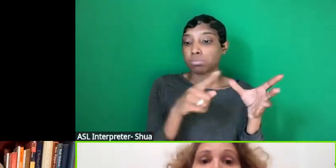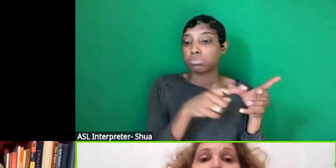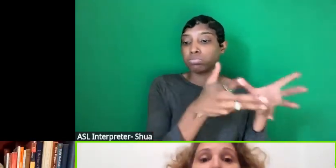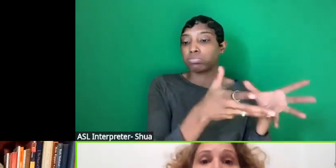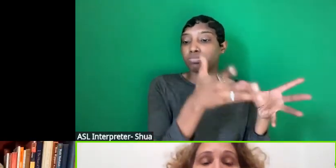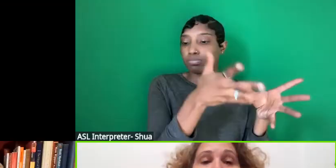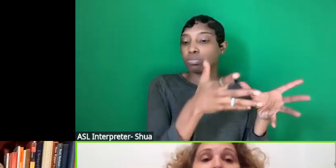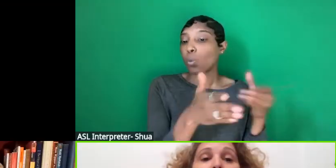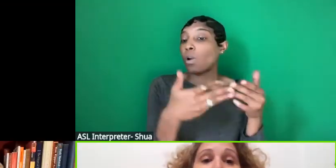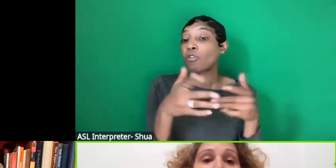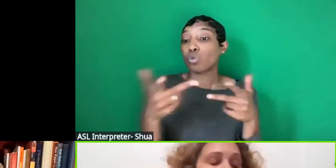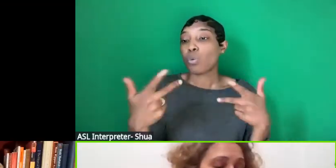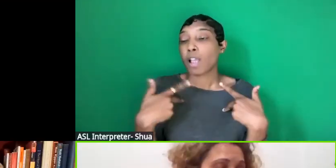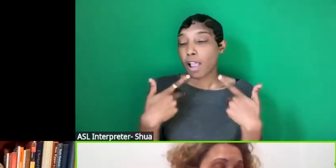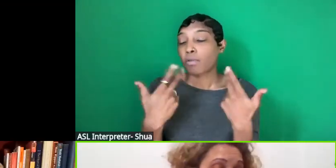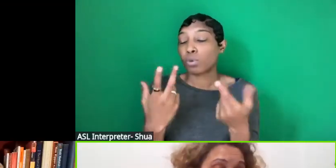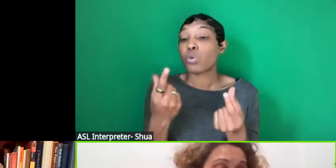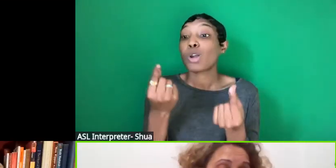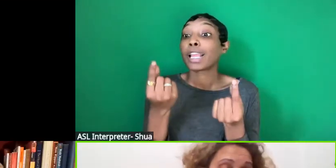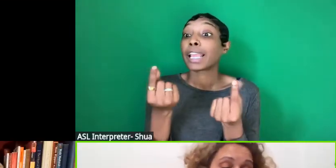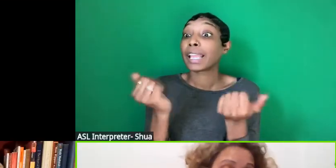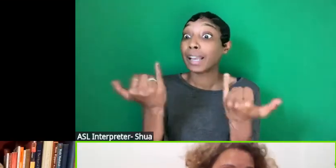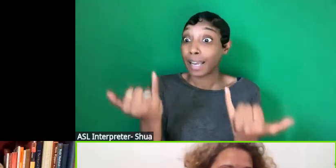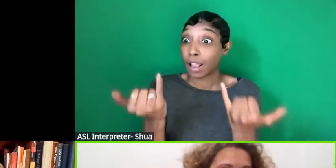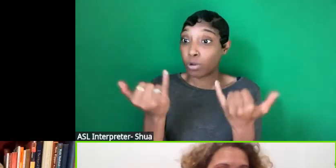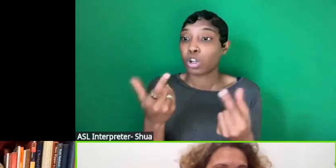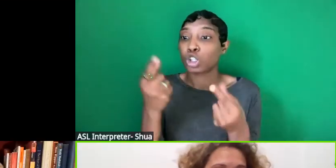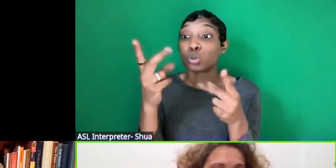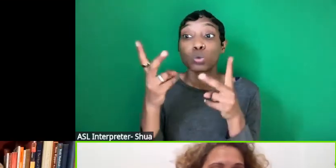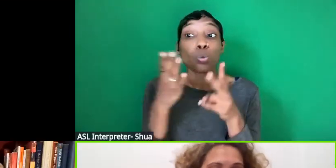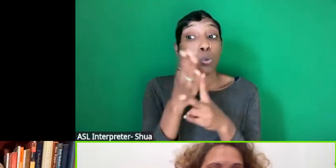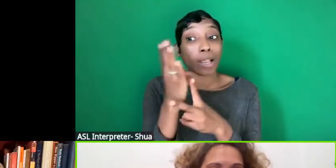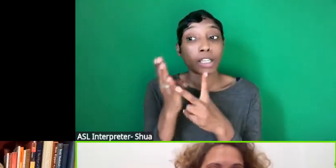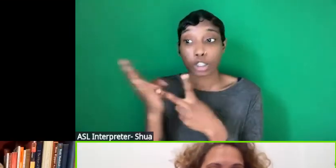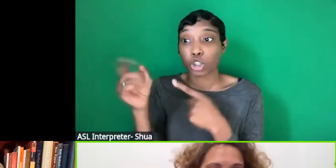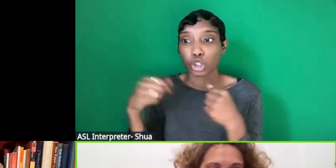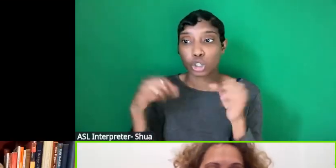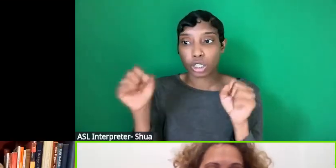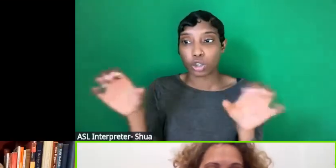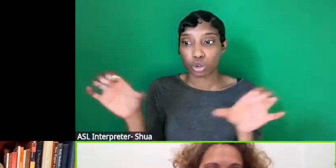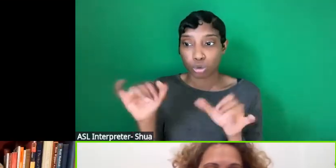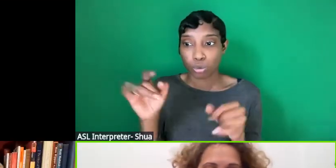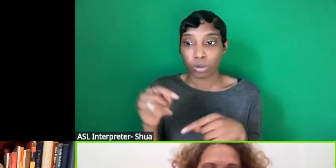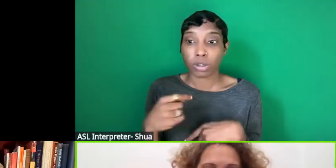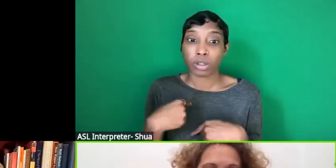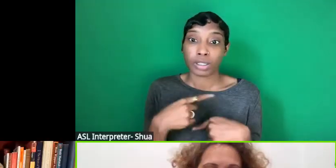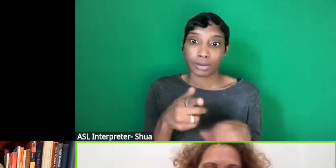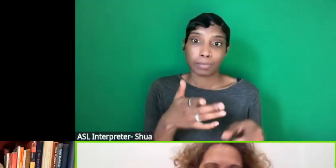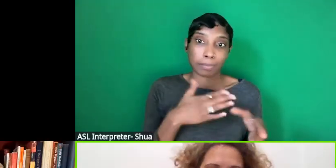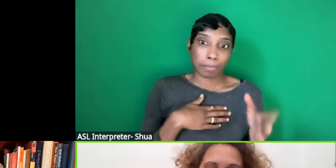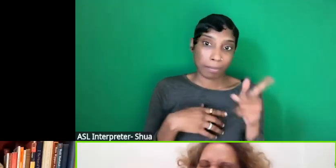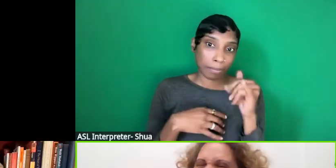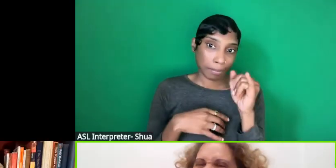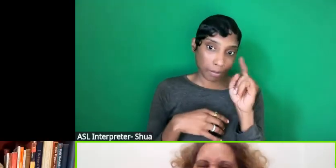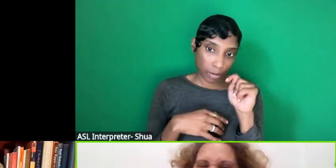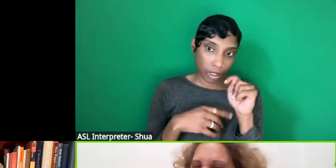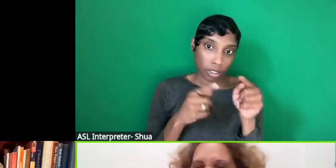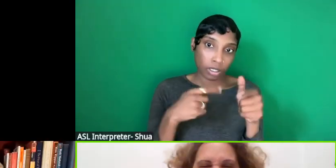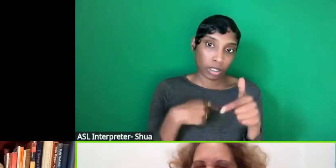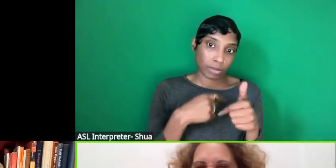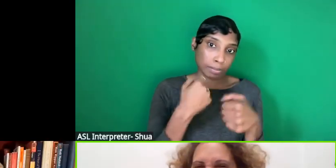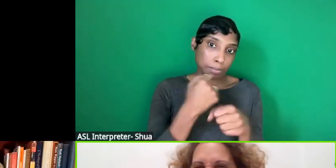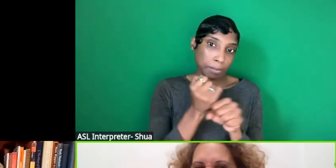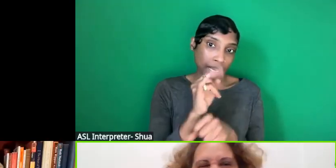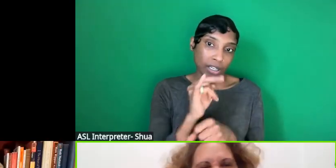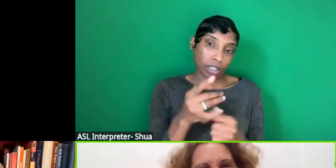now. So here's what you're going to do. And there's two ways you can do it. I was actually working on this with my kids and they came up with the alternate way. And I was like, you